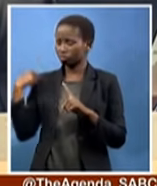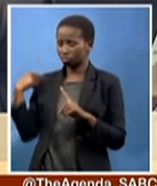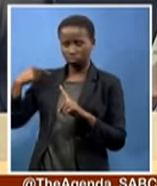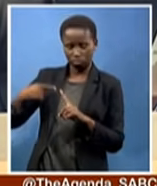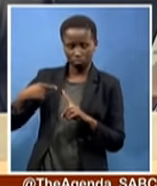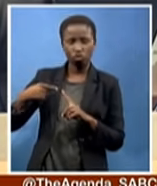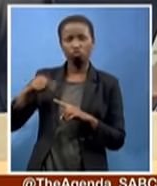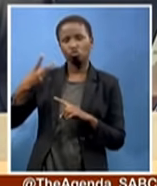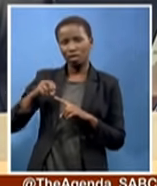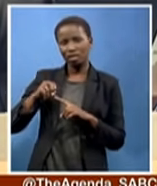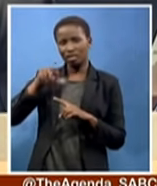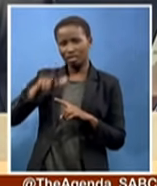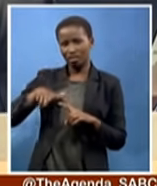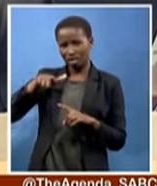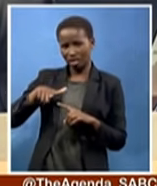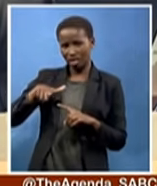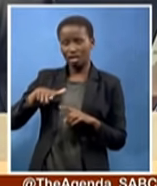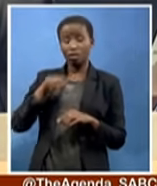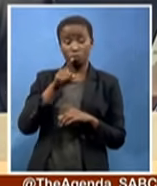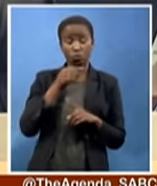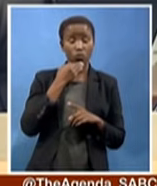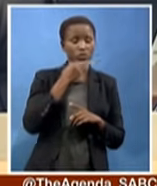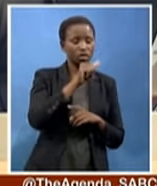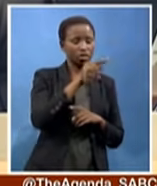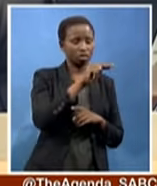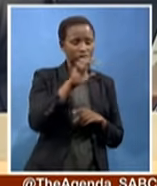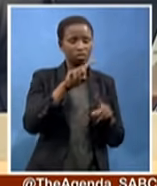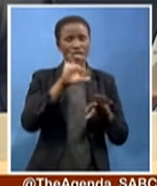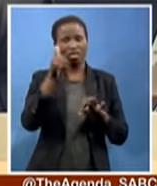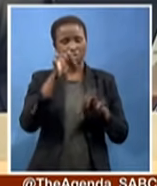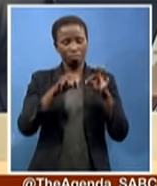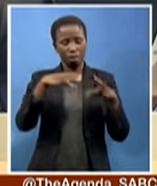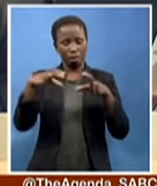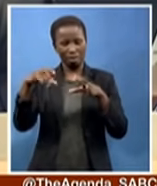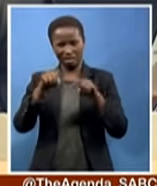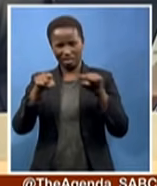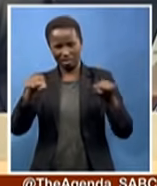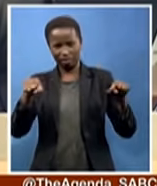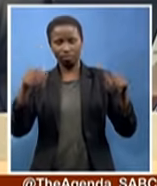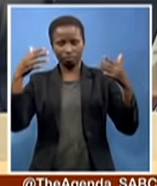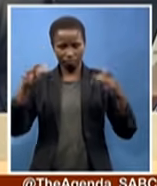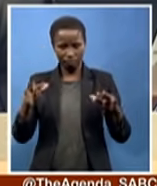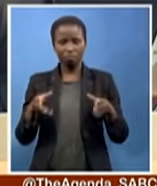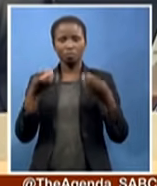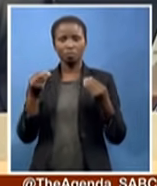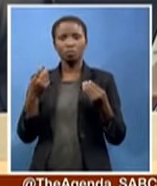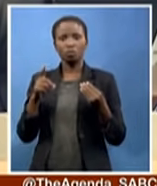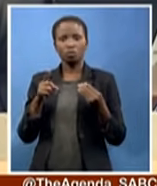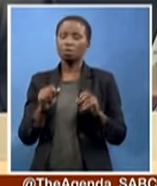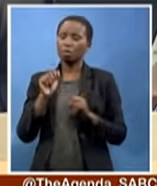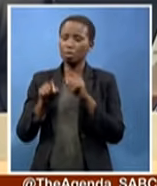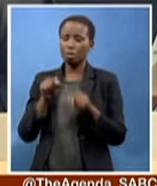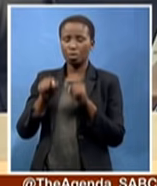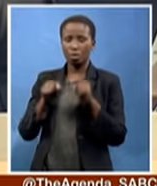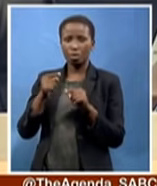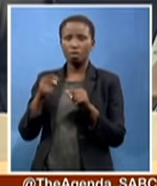parties initiated a number of inquiries into allegations of malfeasance in